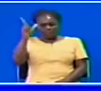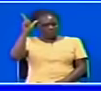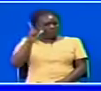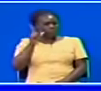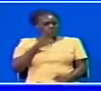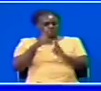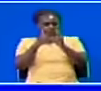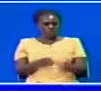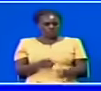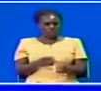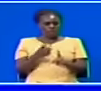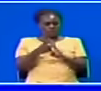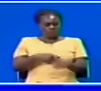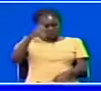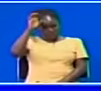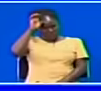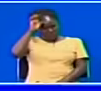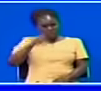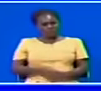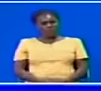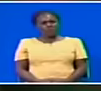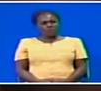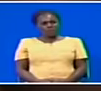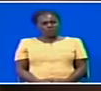Kosgei reports from Uasin Gishu County.